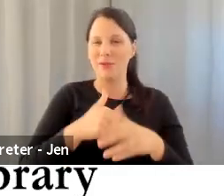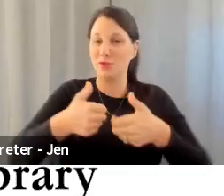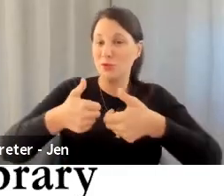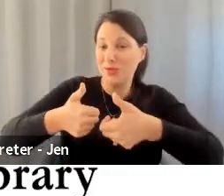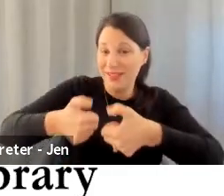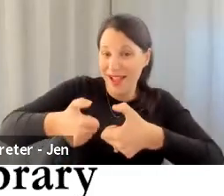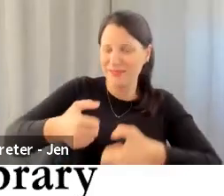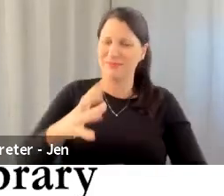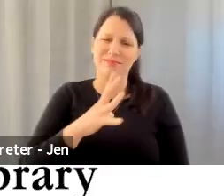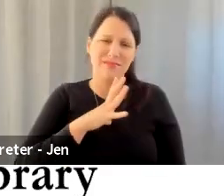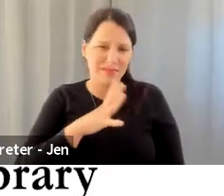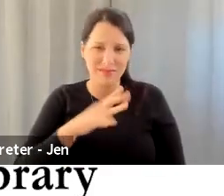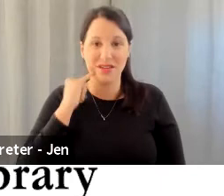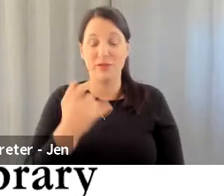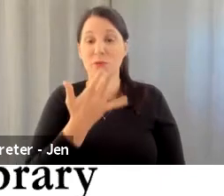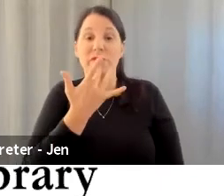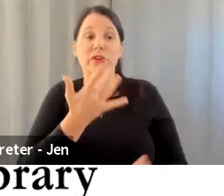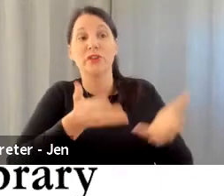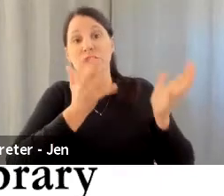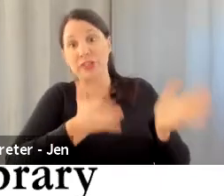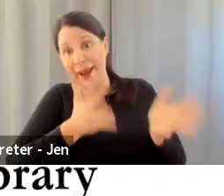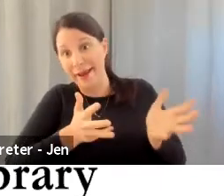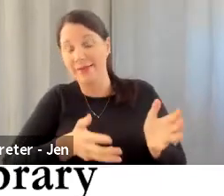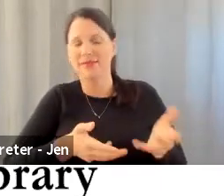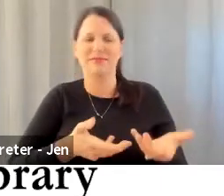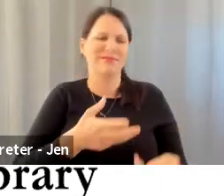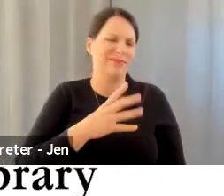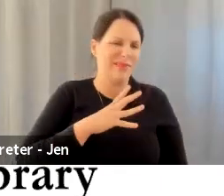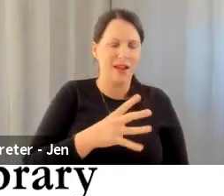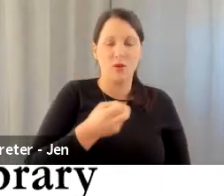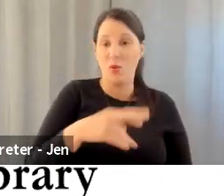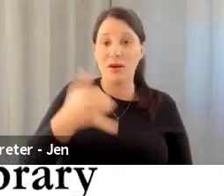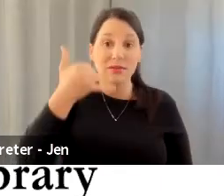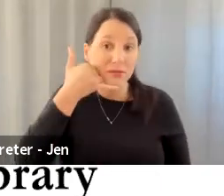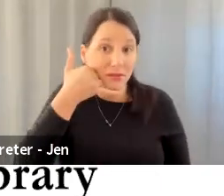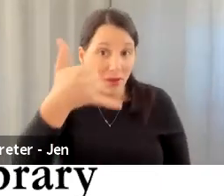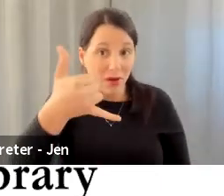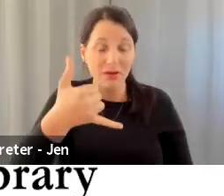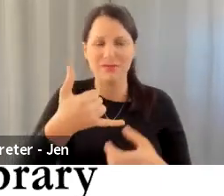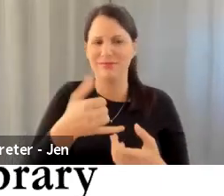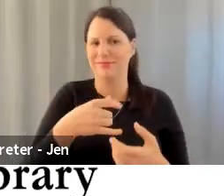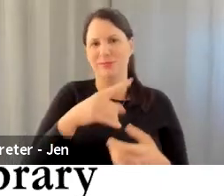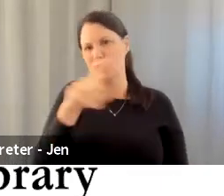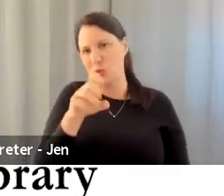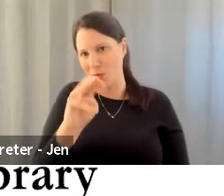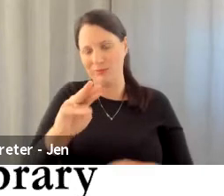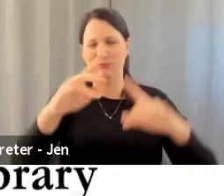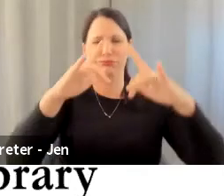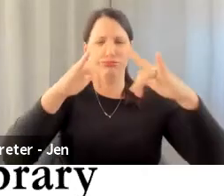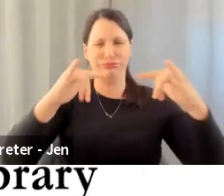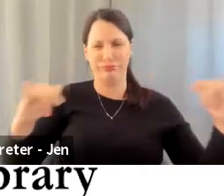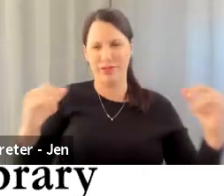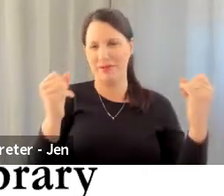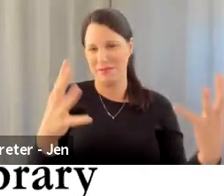chat, please do that. If you want to actually talk to someone, use the Zoom or call us. So there's a lot of different ways that you can contact us.